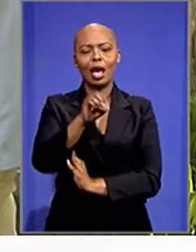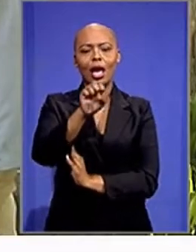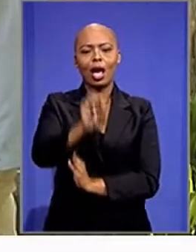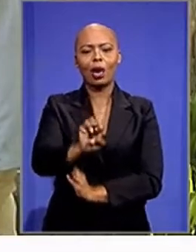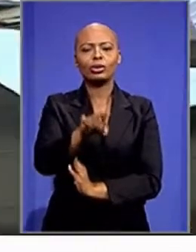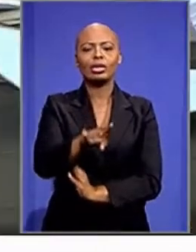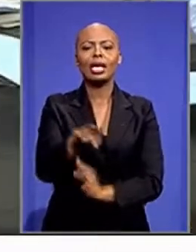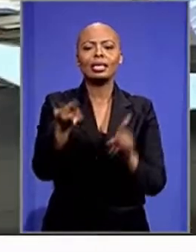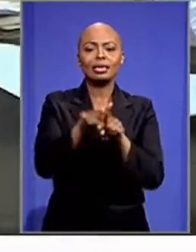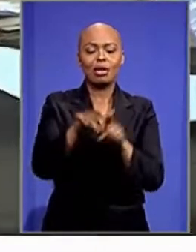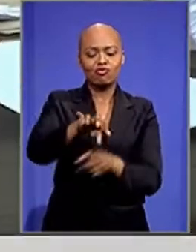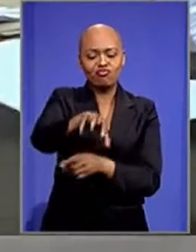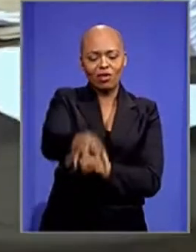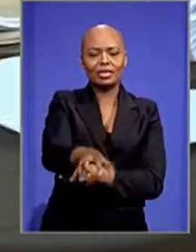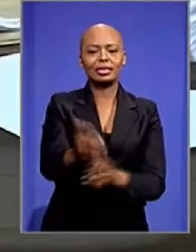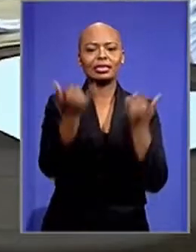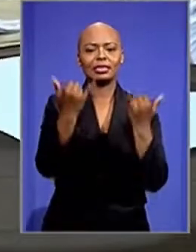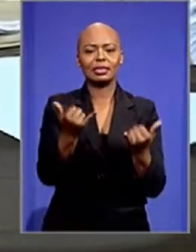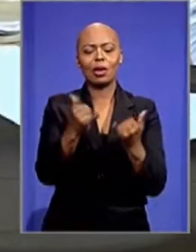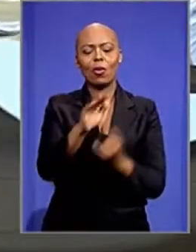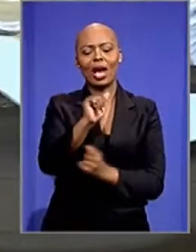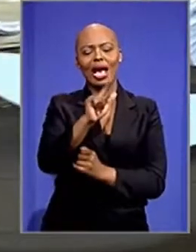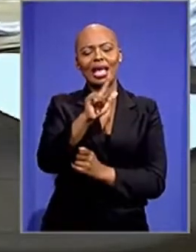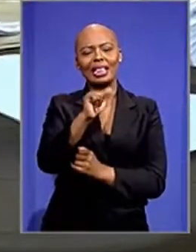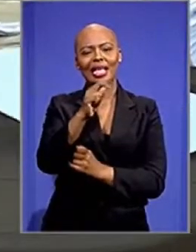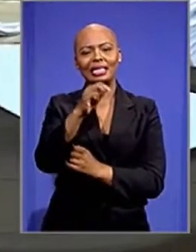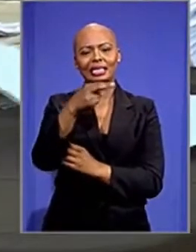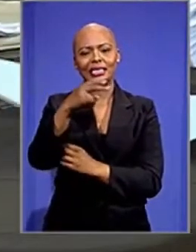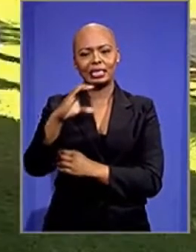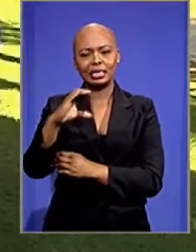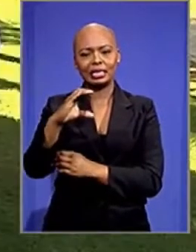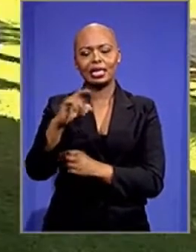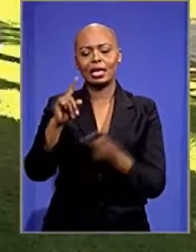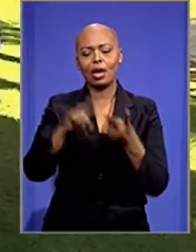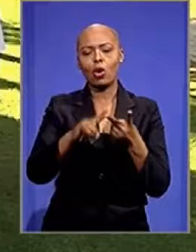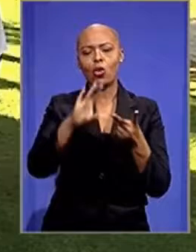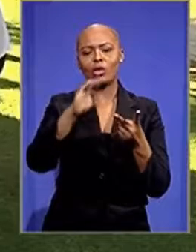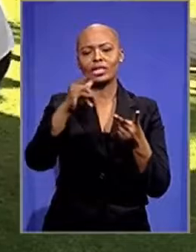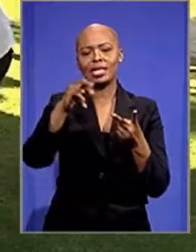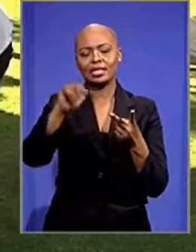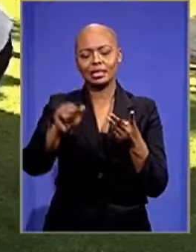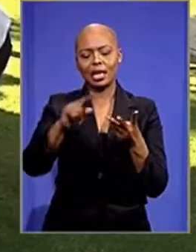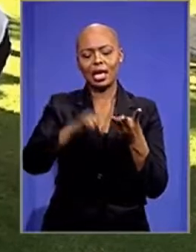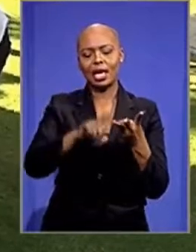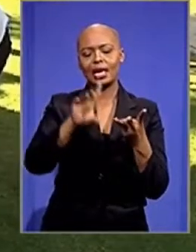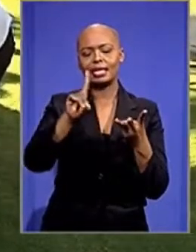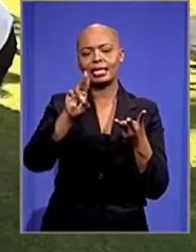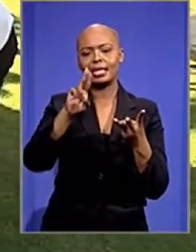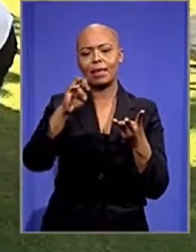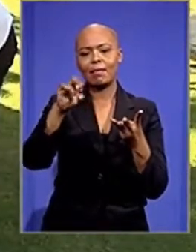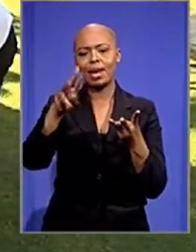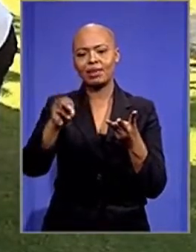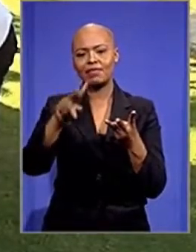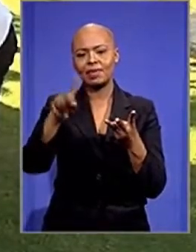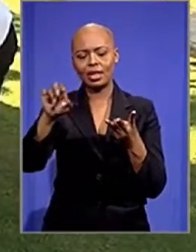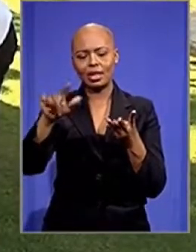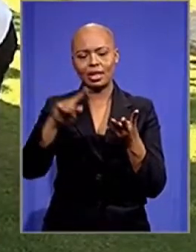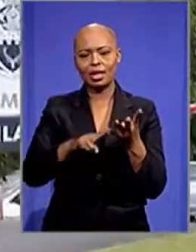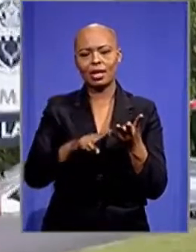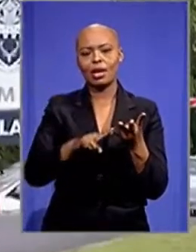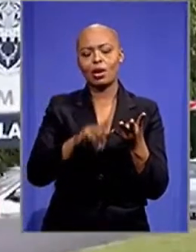mo provinceng ena e leng sekolo sa Atlantic Seaboard, Constantia le Durbanville tse fumaneng dinaledi tse